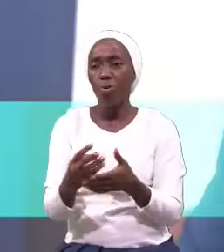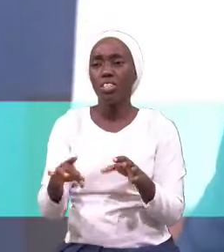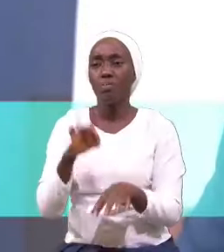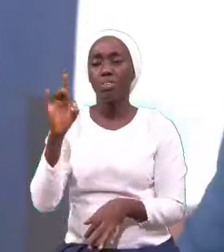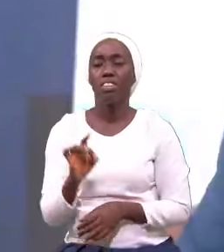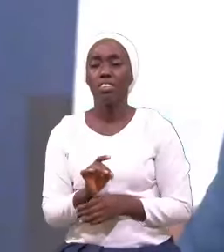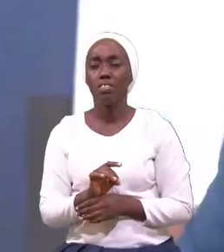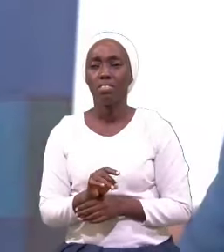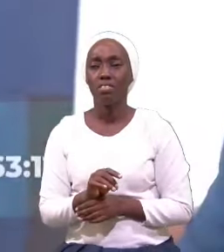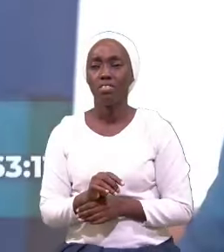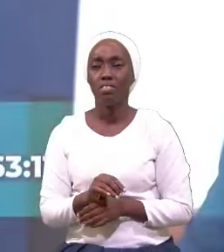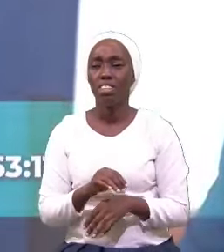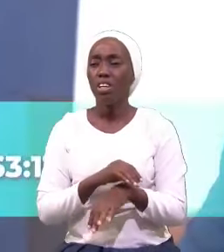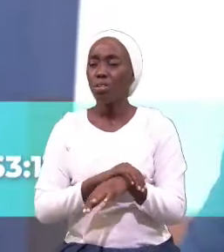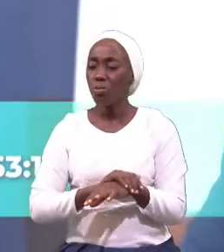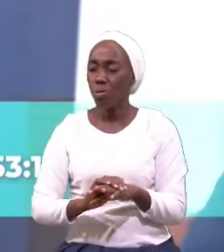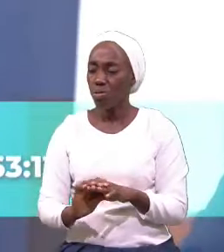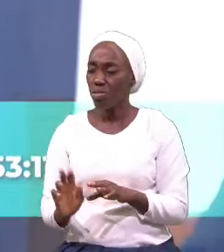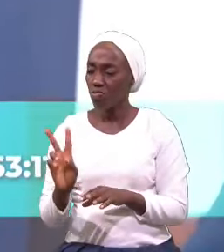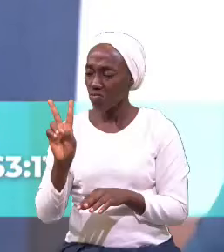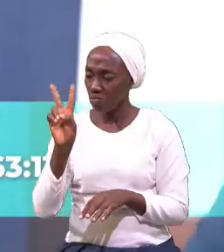Underestimate not the spirit.